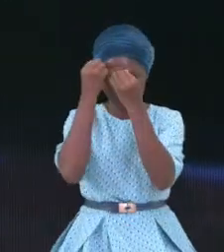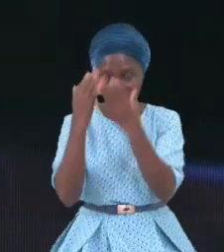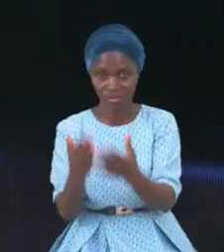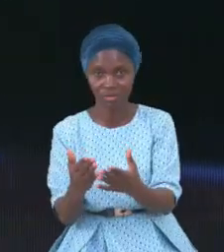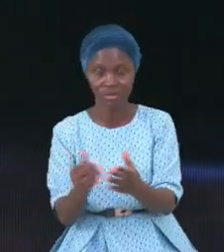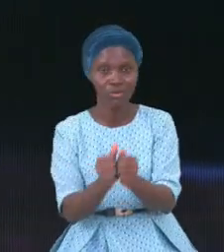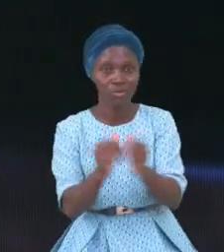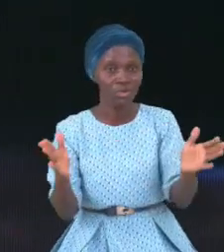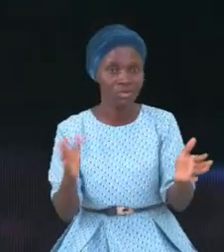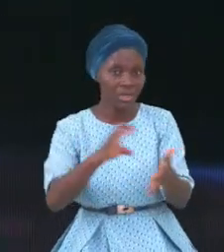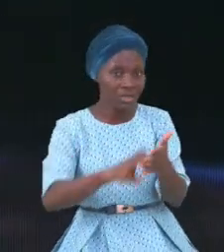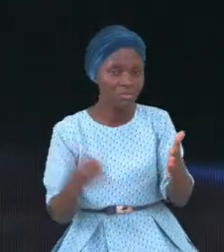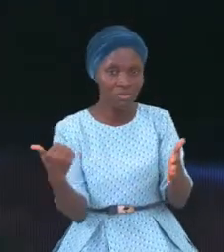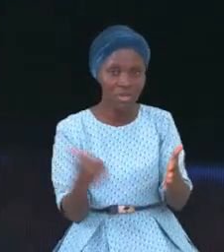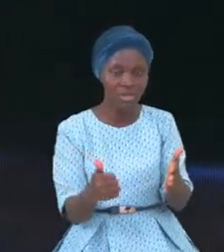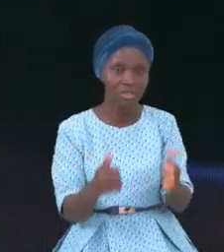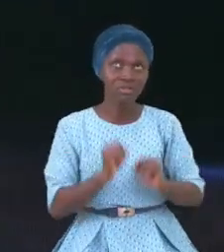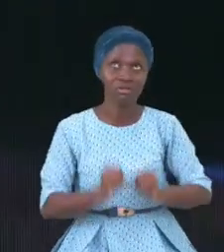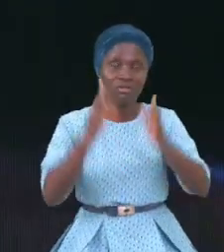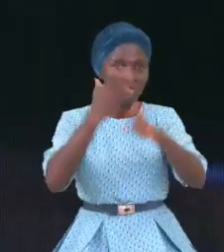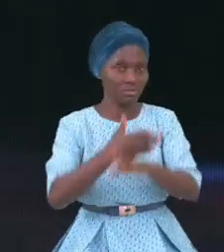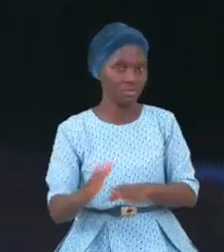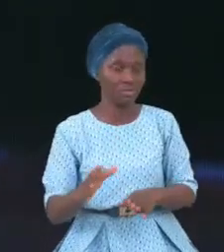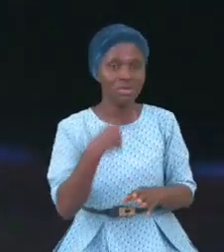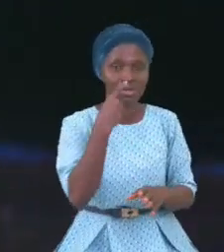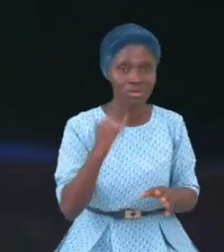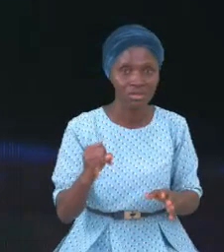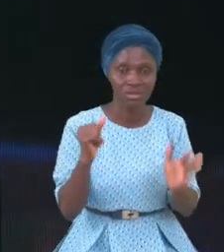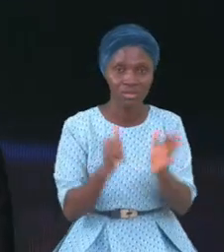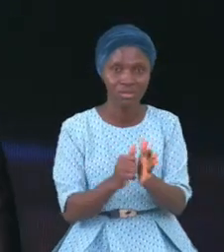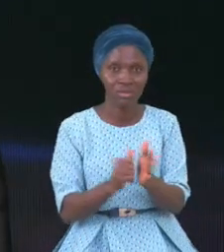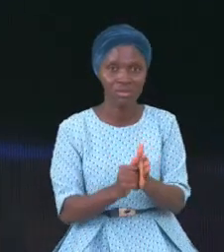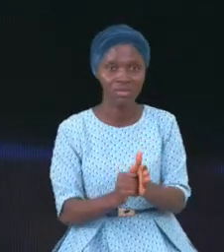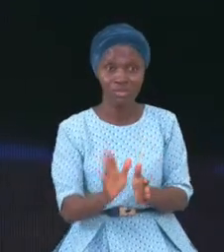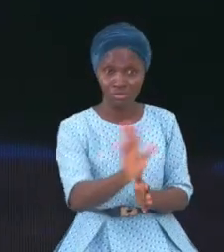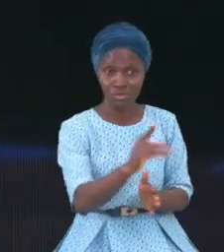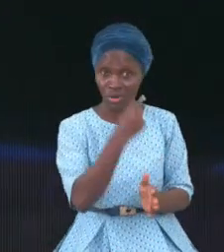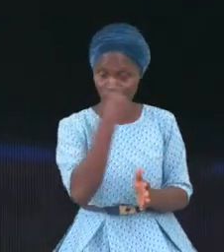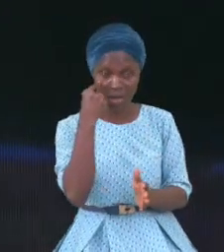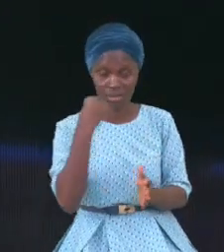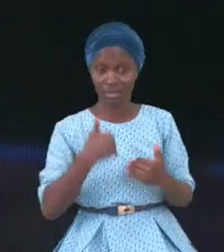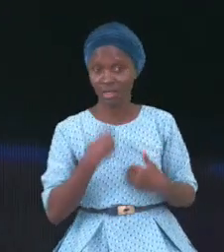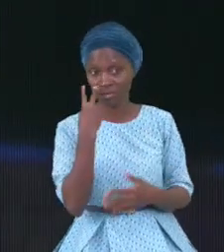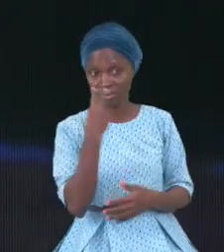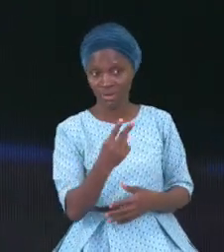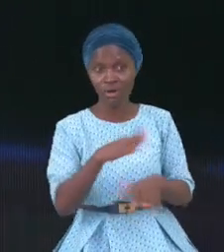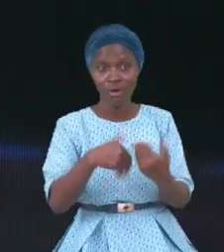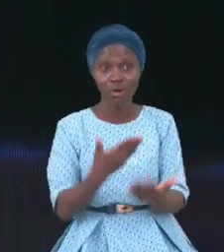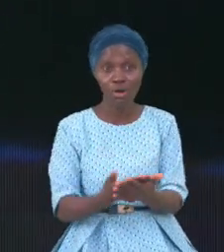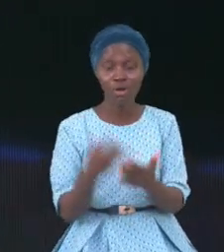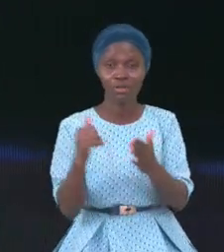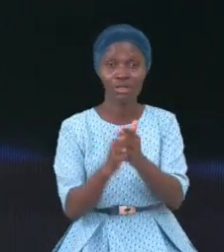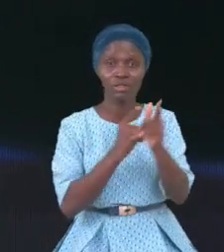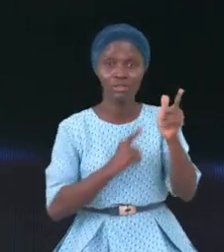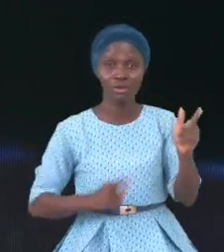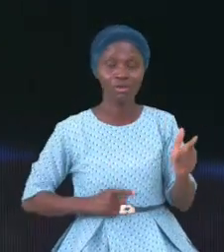taking any consecration away, saying, thine eyes have seen all that the Lord